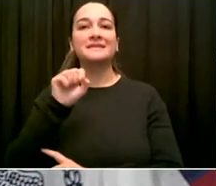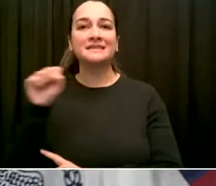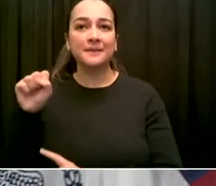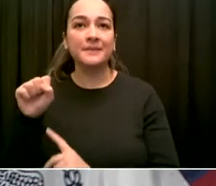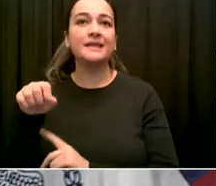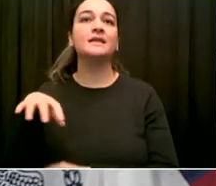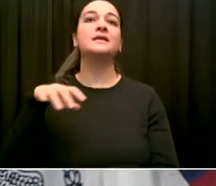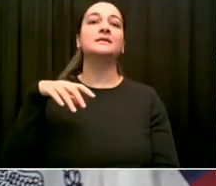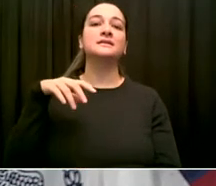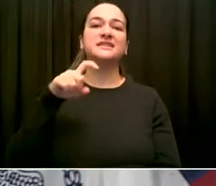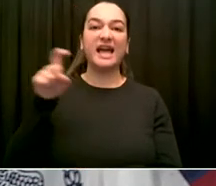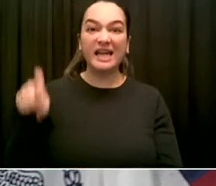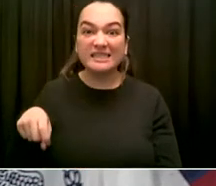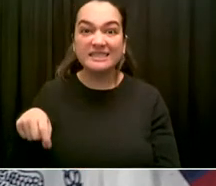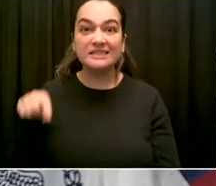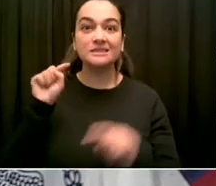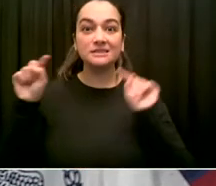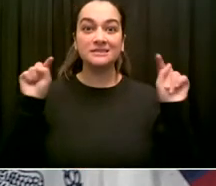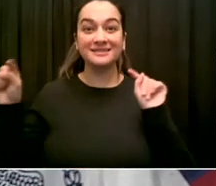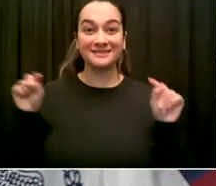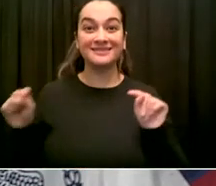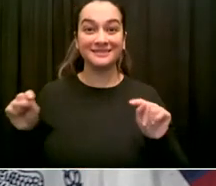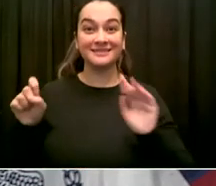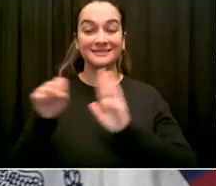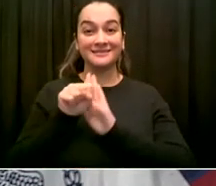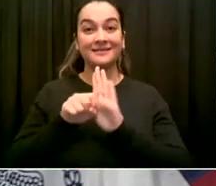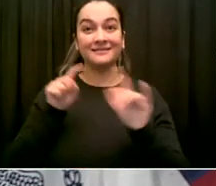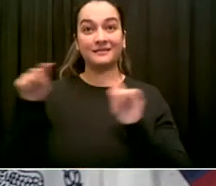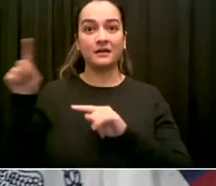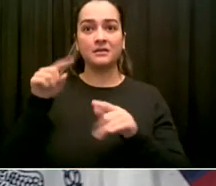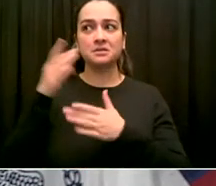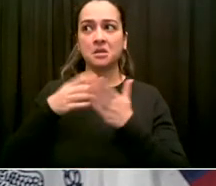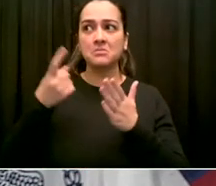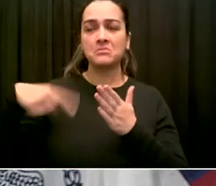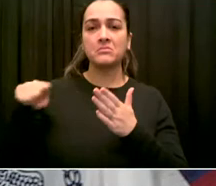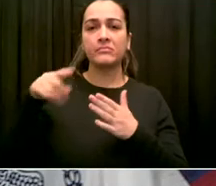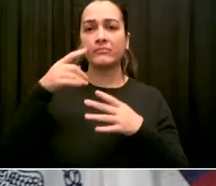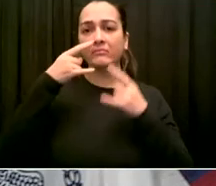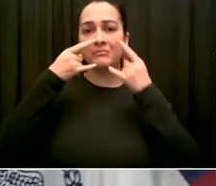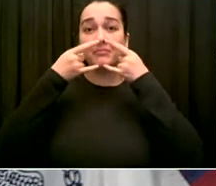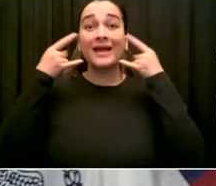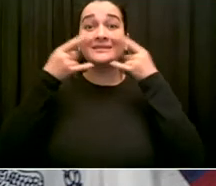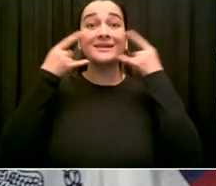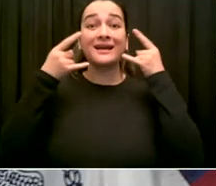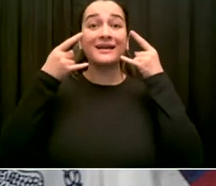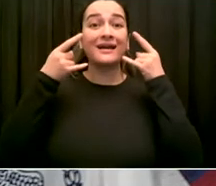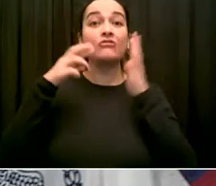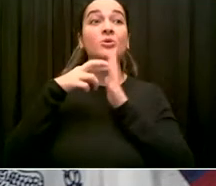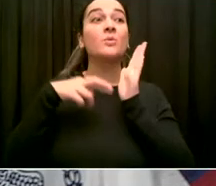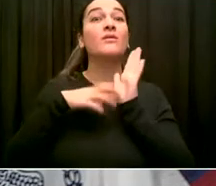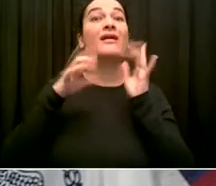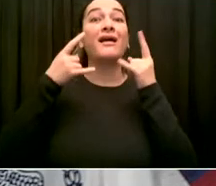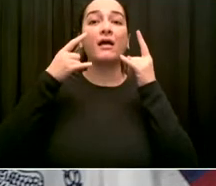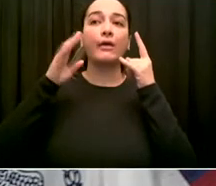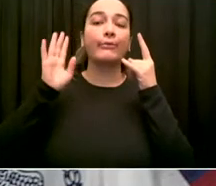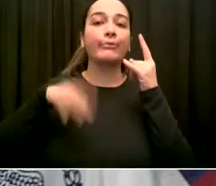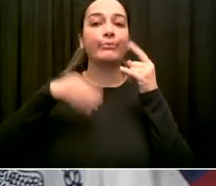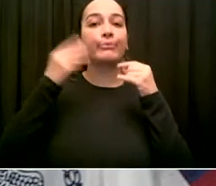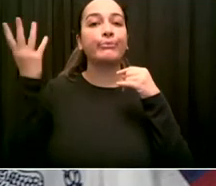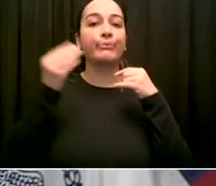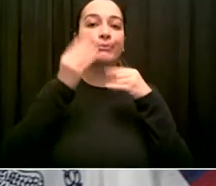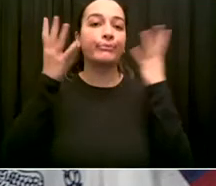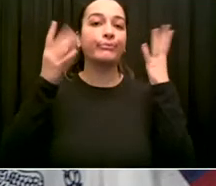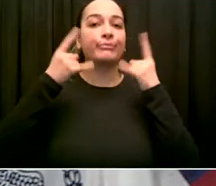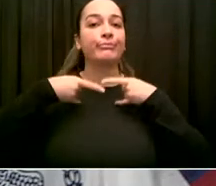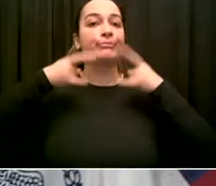trending down in infections and other metrics, and yet we've plateaued? In Texas's case, the